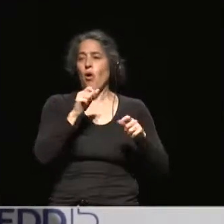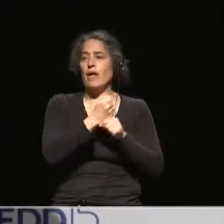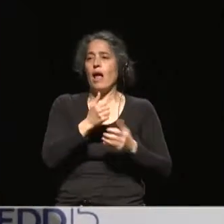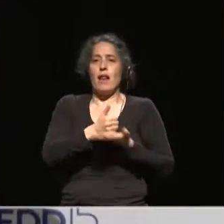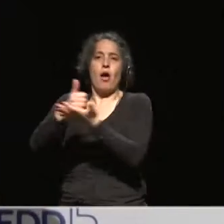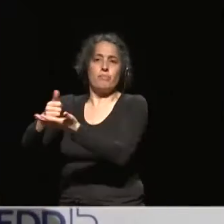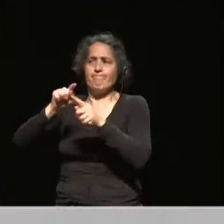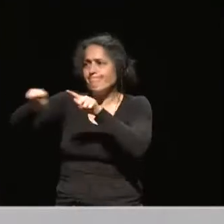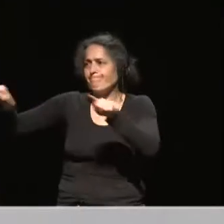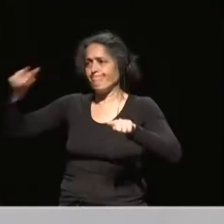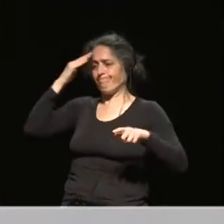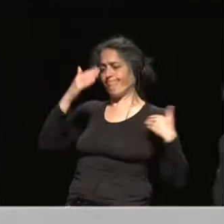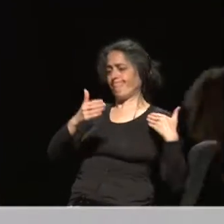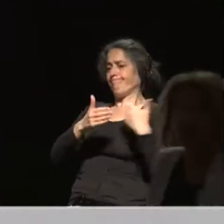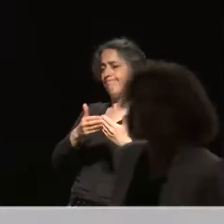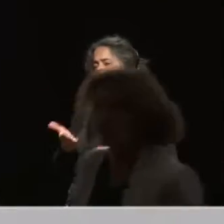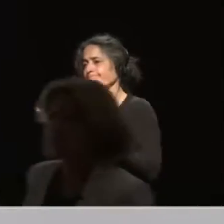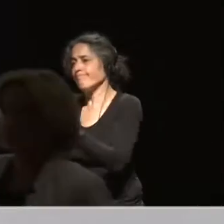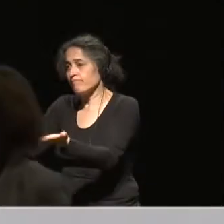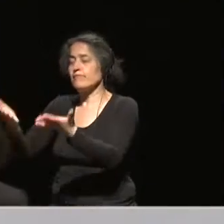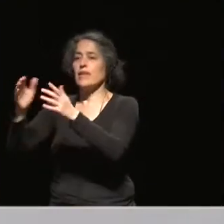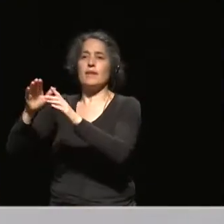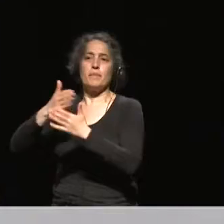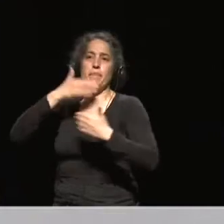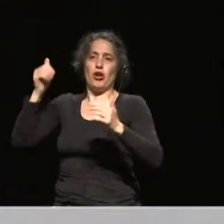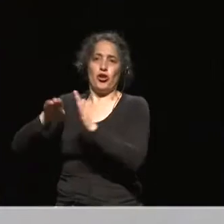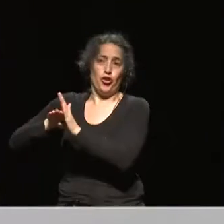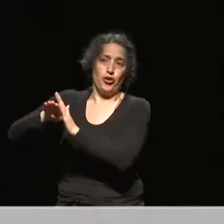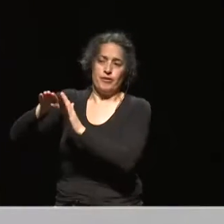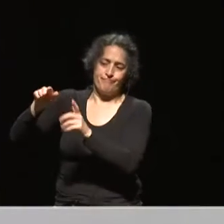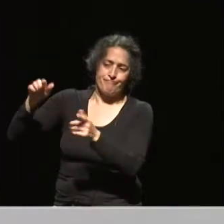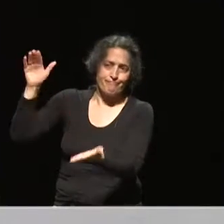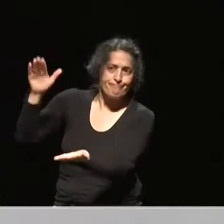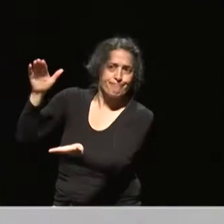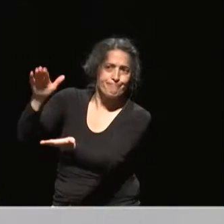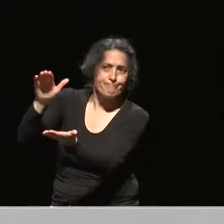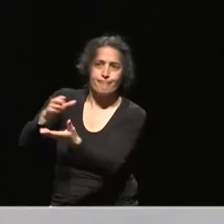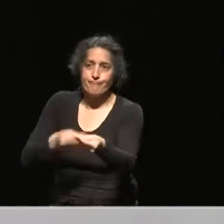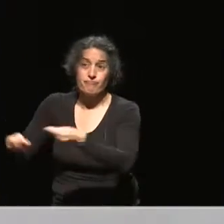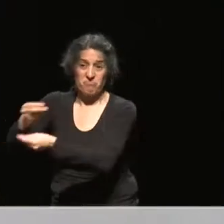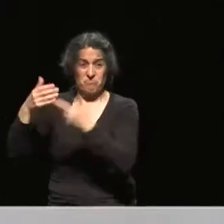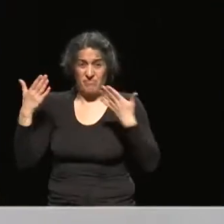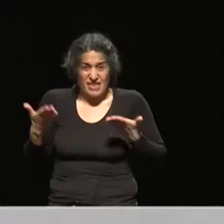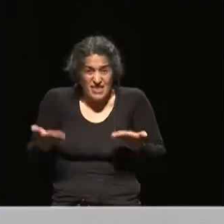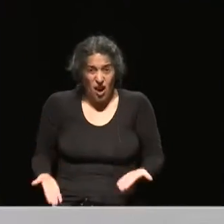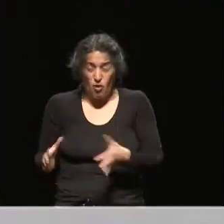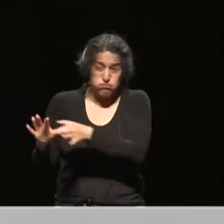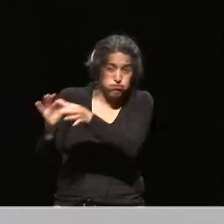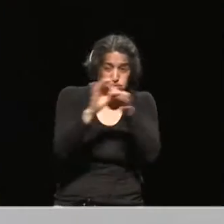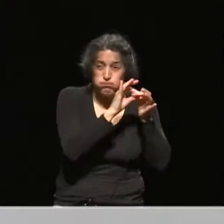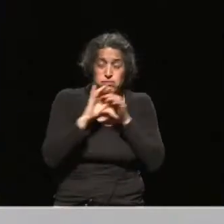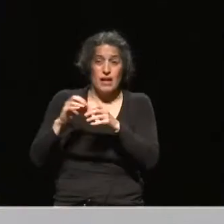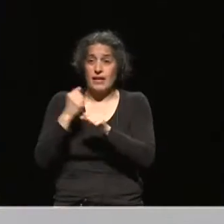anymore. In the days in which you can move very easily huge amounts of capital from one side of the other